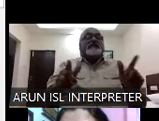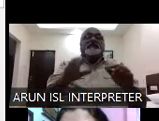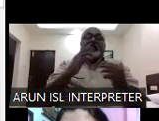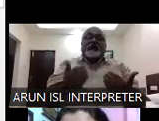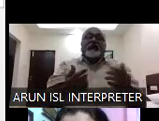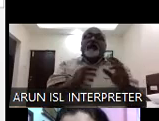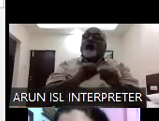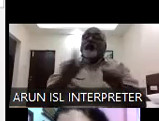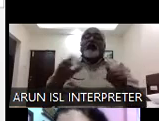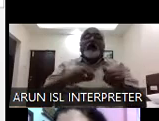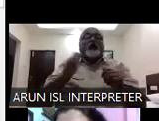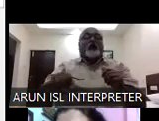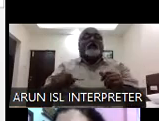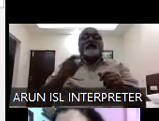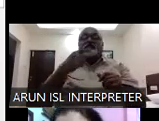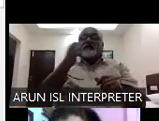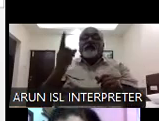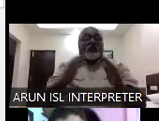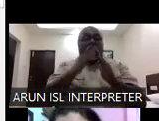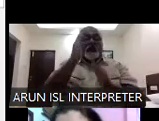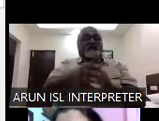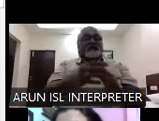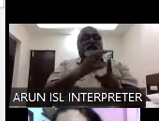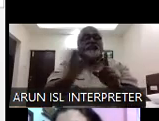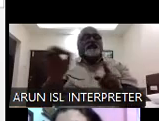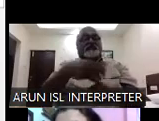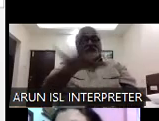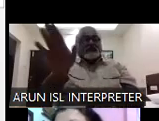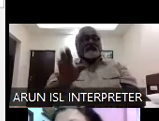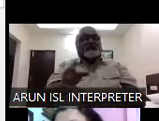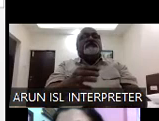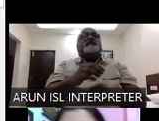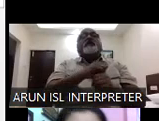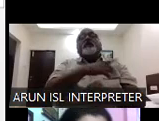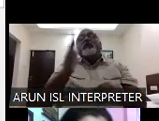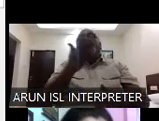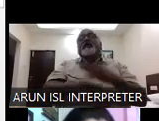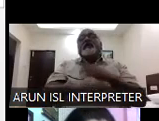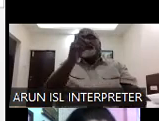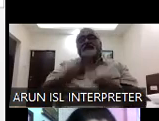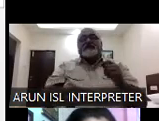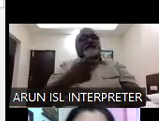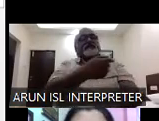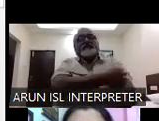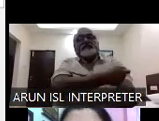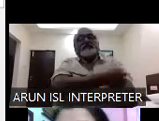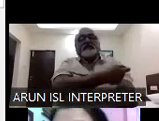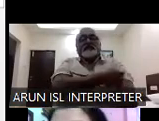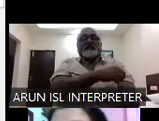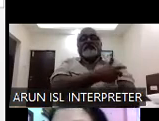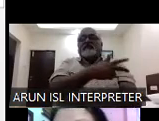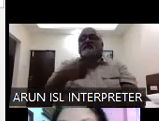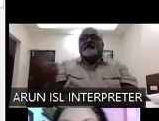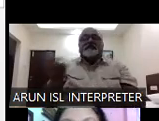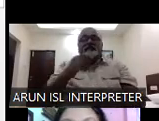the health systems in order to include persons with disability. And this is what is a social inclusion. So when the social